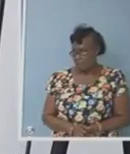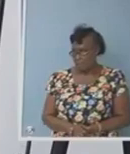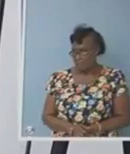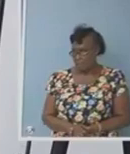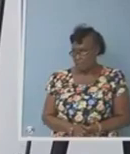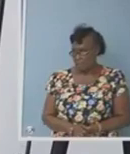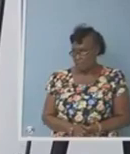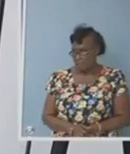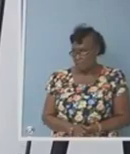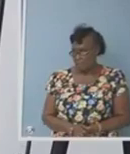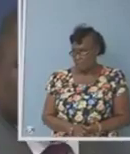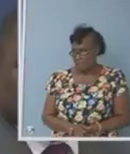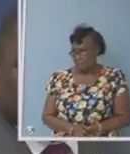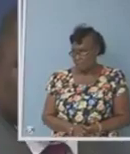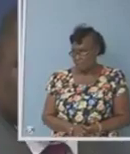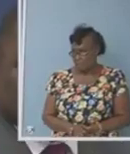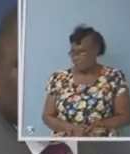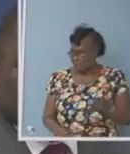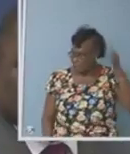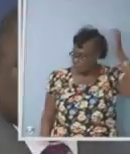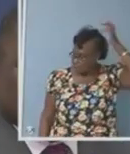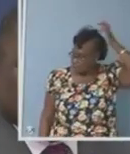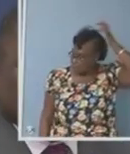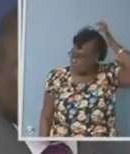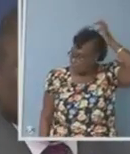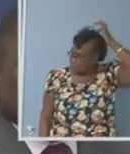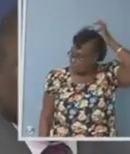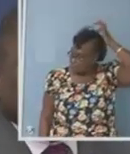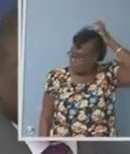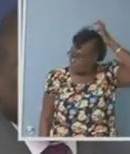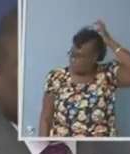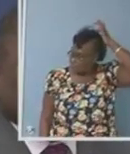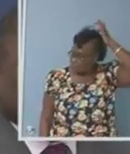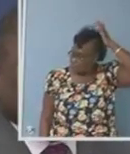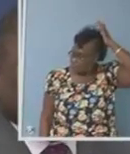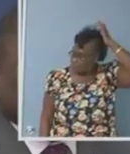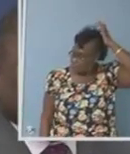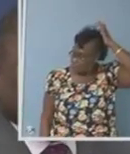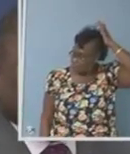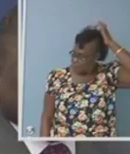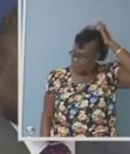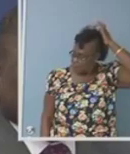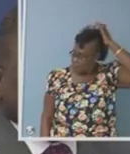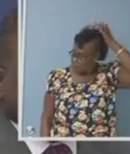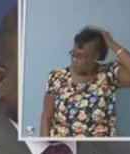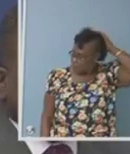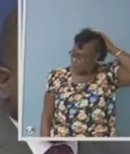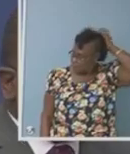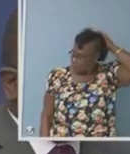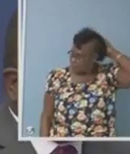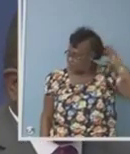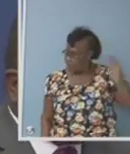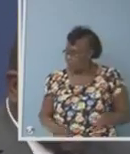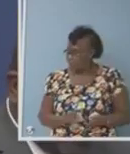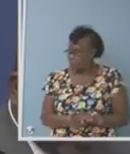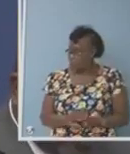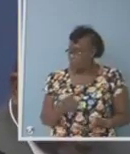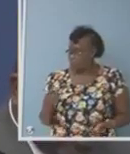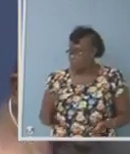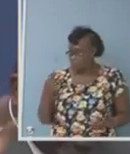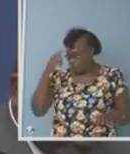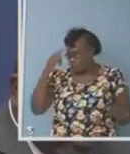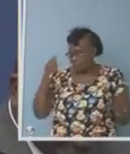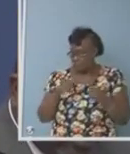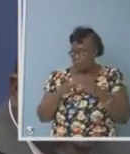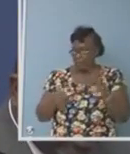weekend. I don't have, we don't have that information. But one of the things we have agreed is that those who